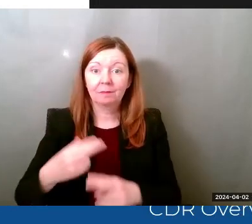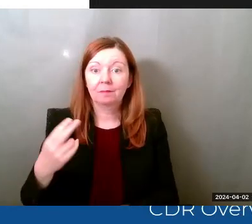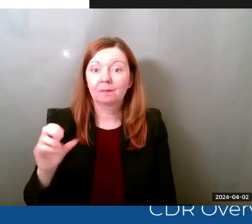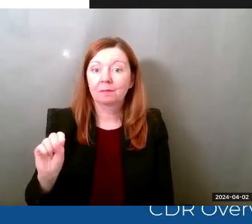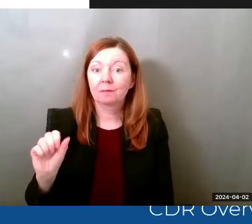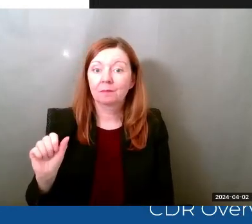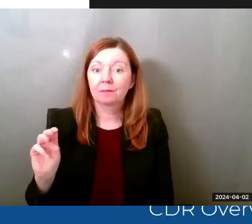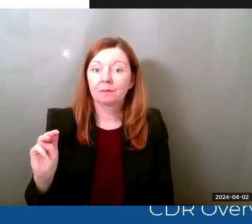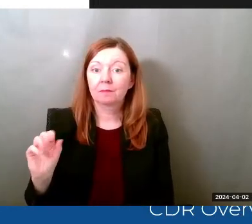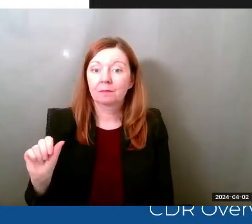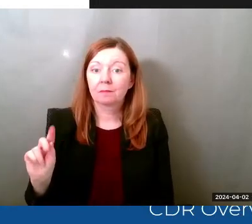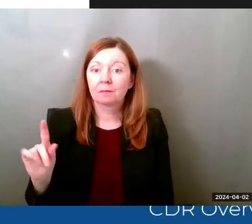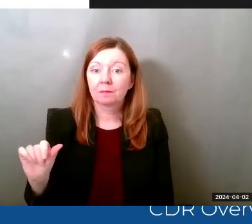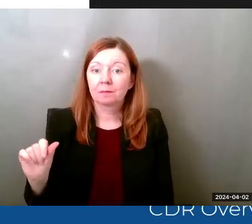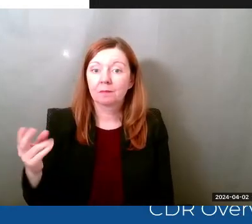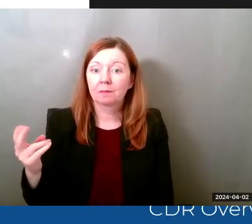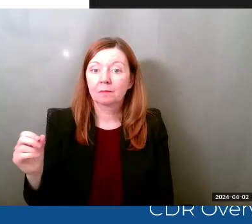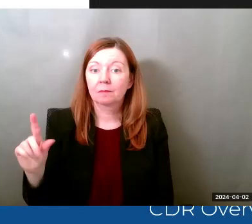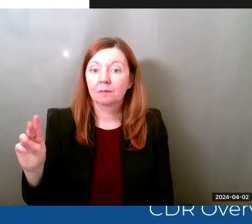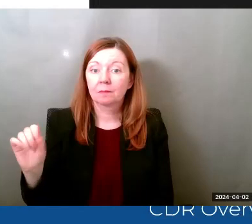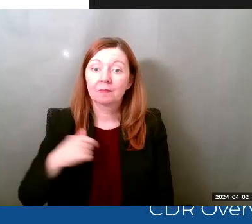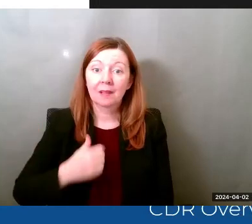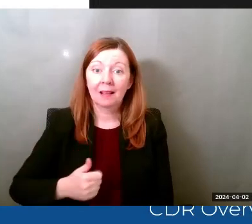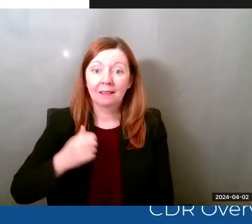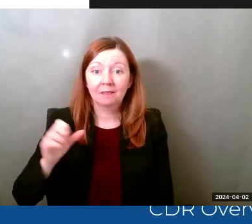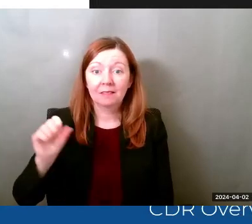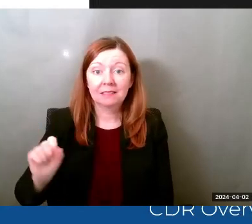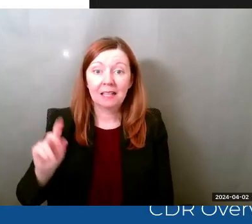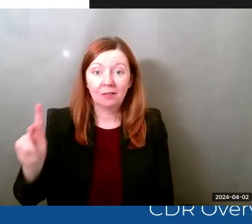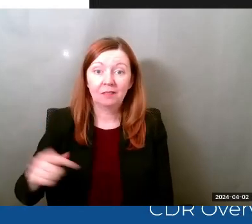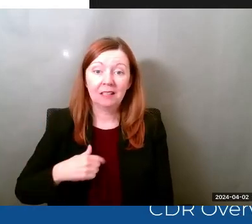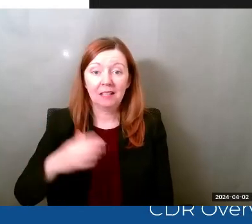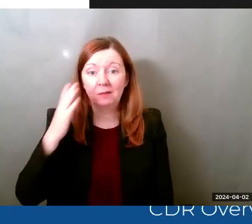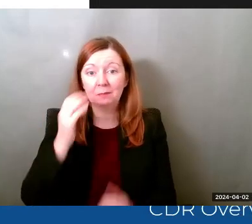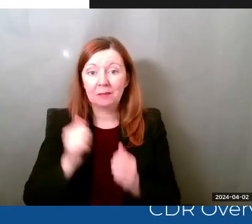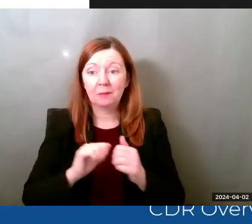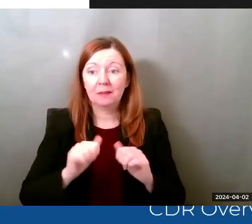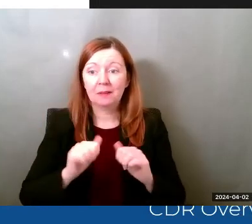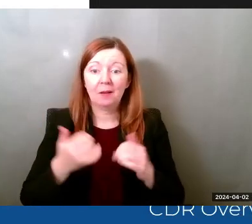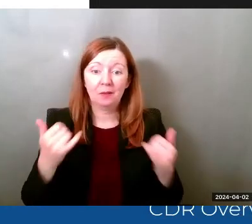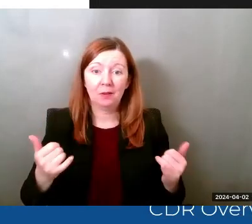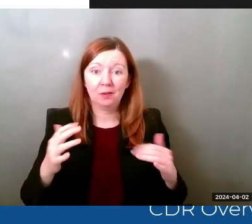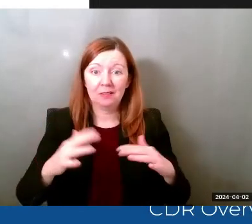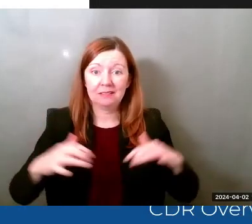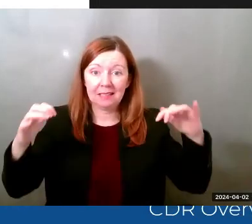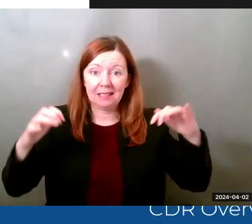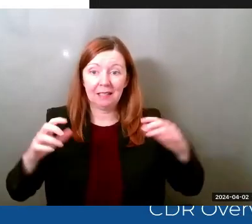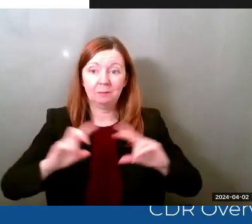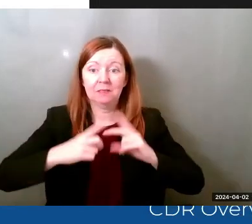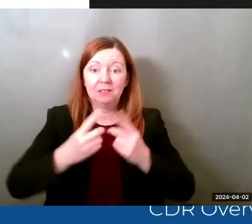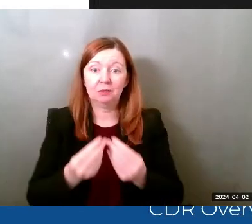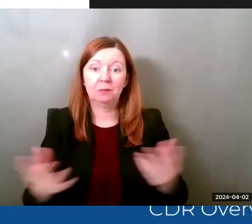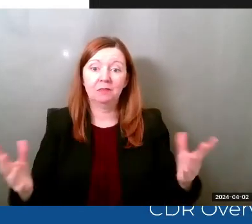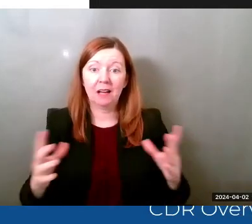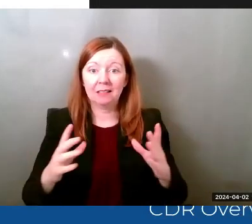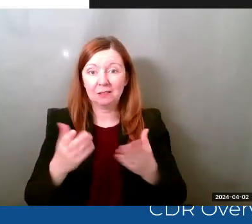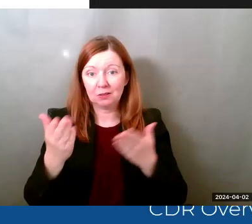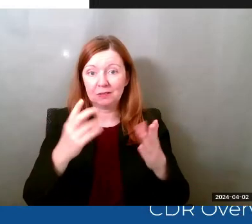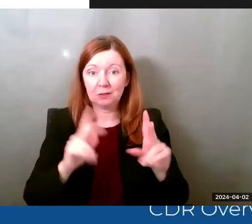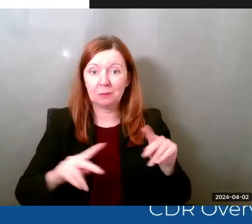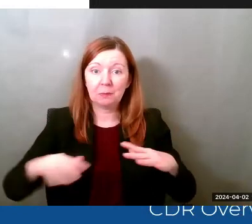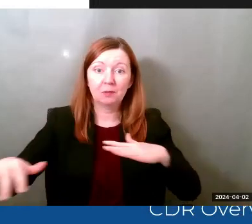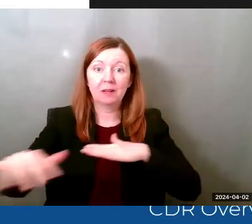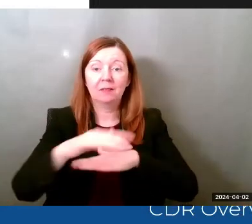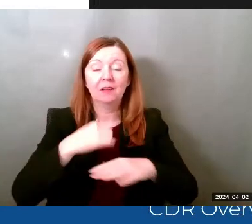Holmes. I live in South Philly, so I'm fairly familiar with how the current stadium district provides services to the people around there. And I've